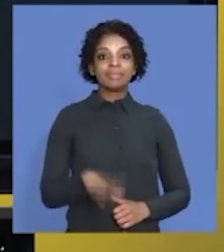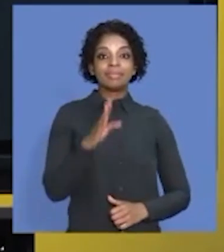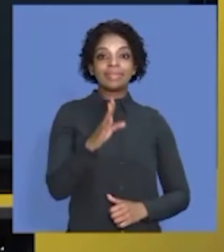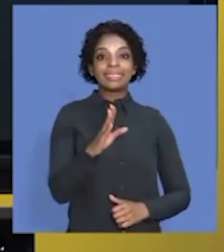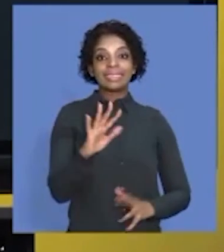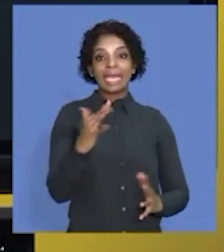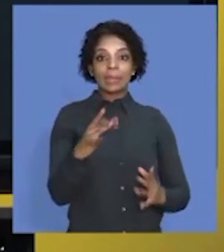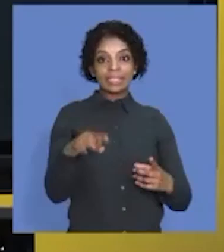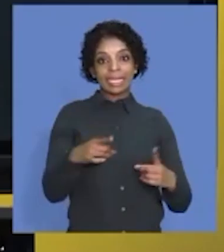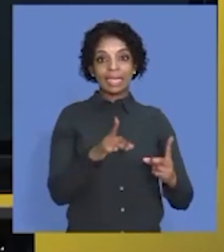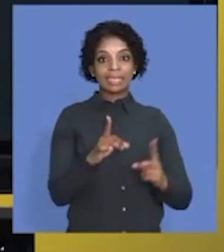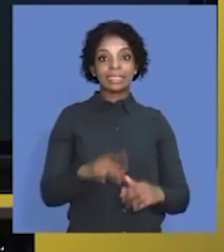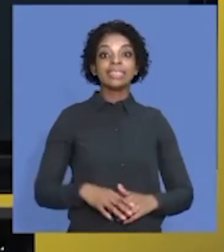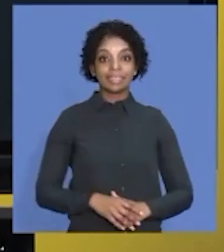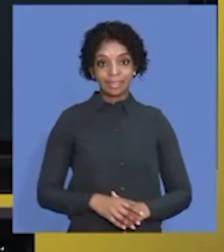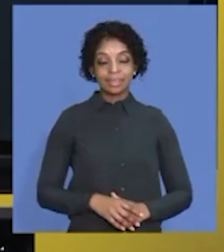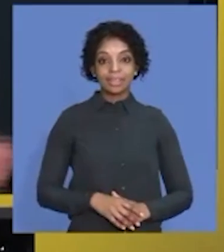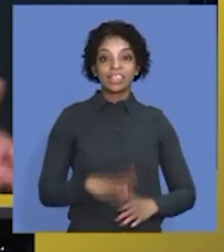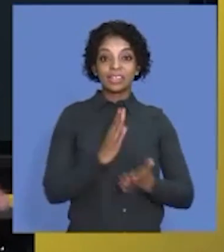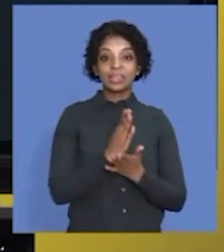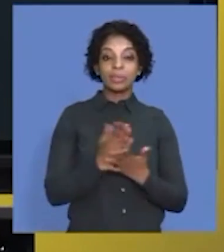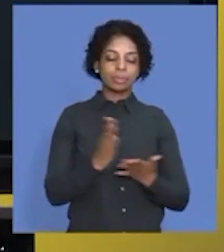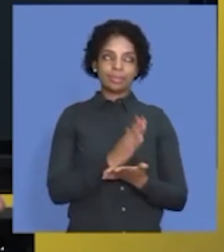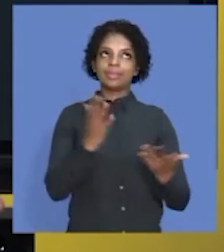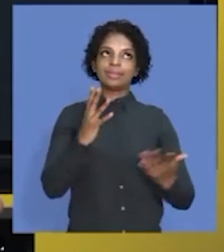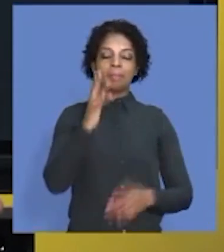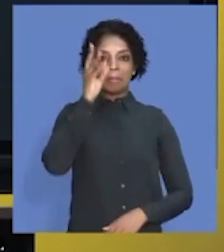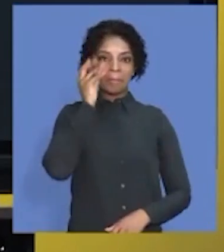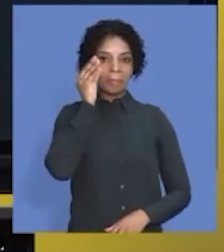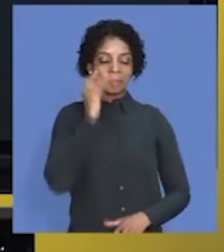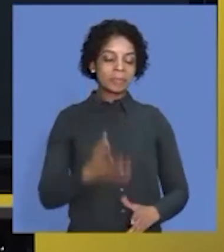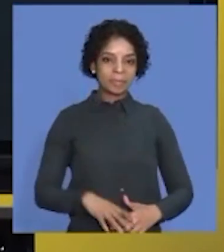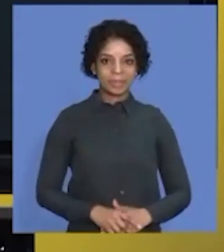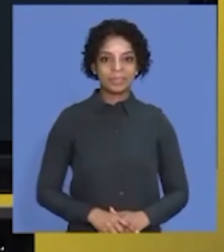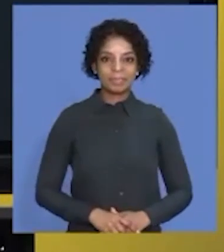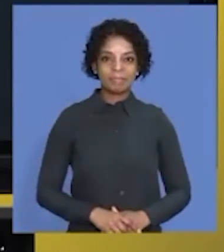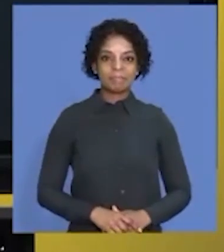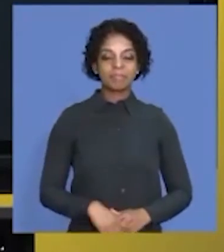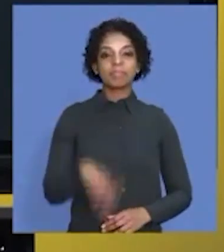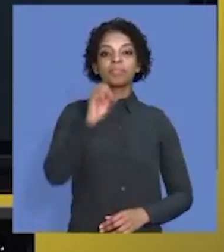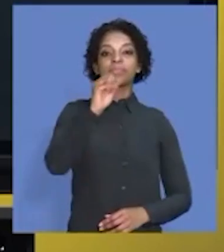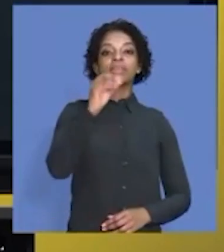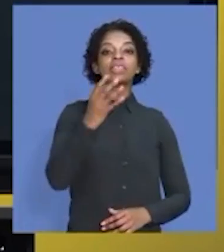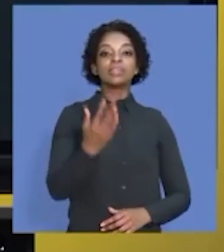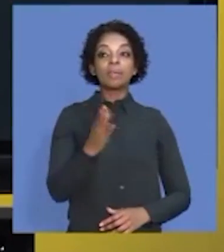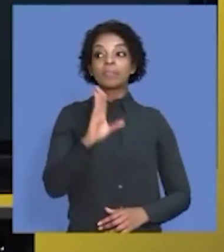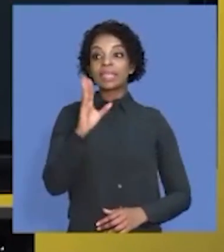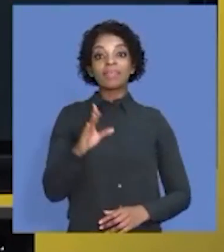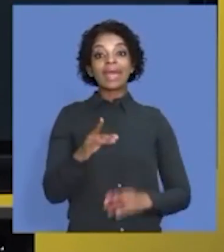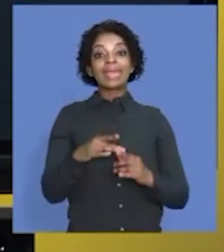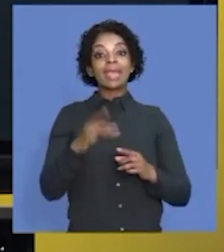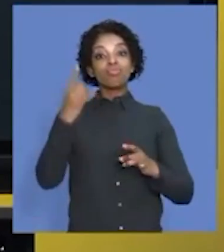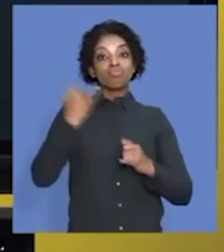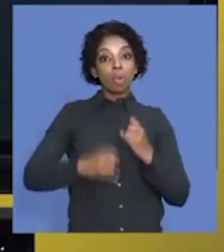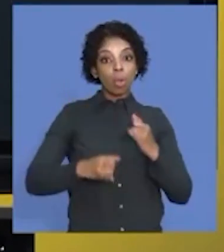havoc in your lives. I'm sure you had some experience. So therefore, if the arrow is incorrect in